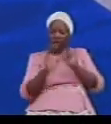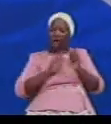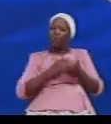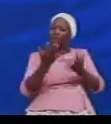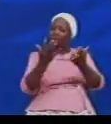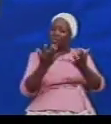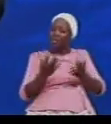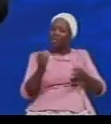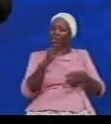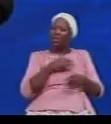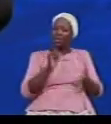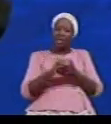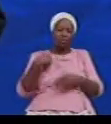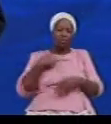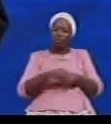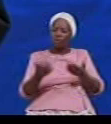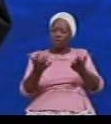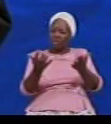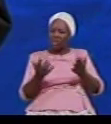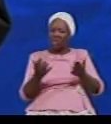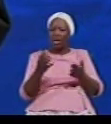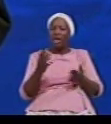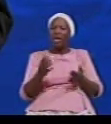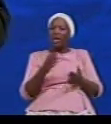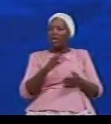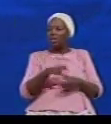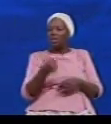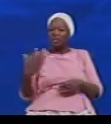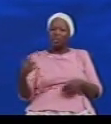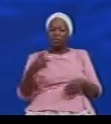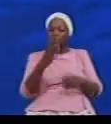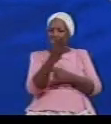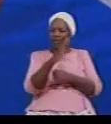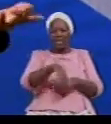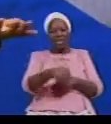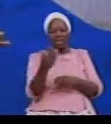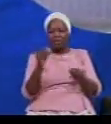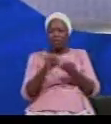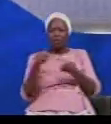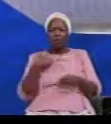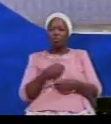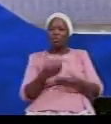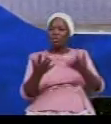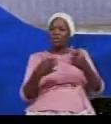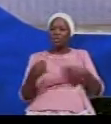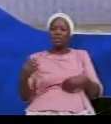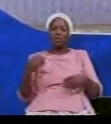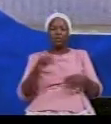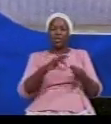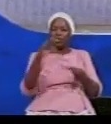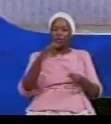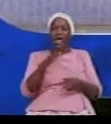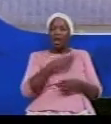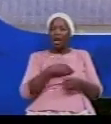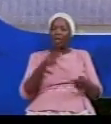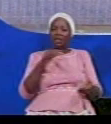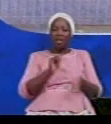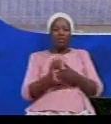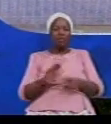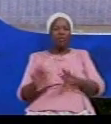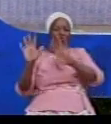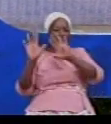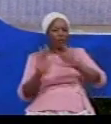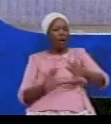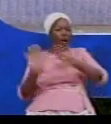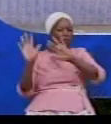we don't desire the things of the flesh anymore. We desire the things of the spirit, and it will flow and flow